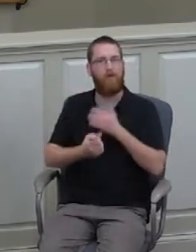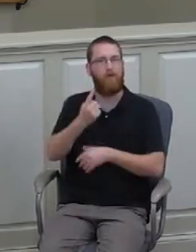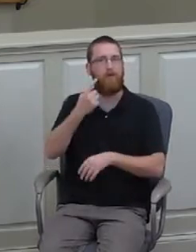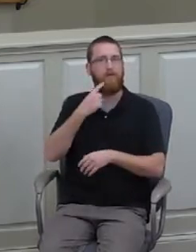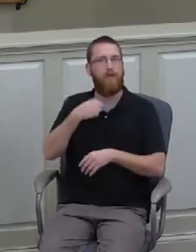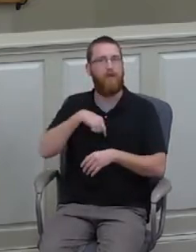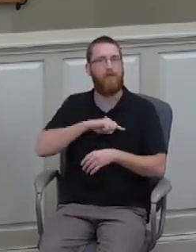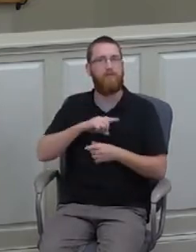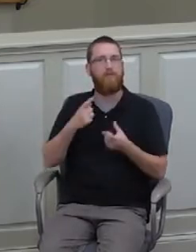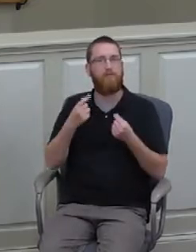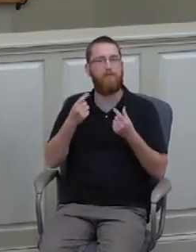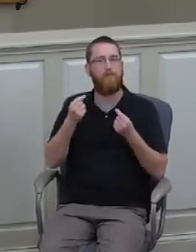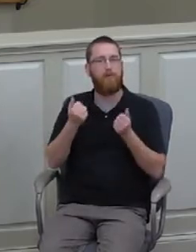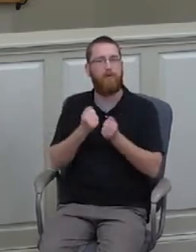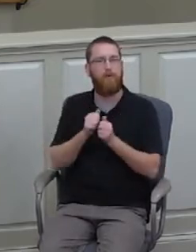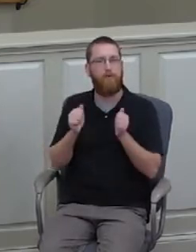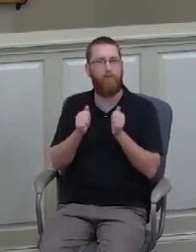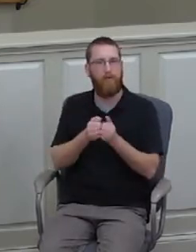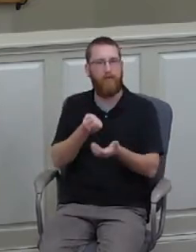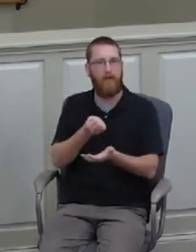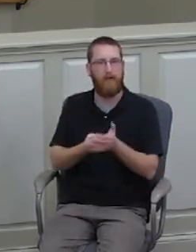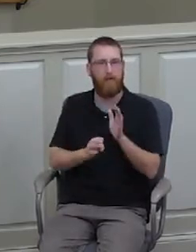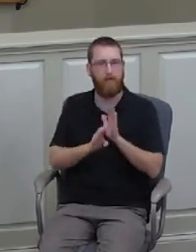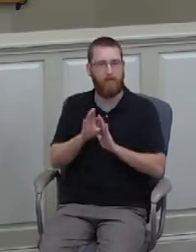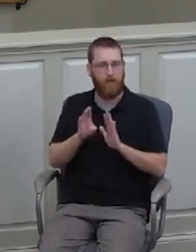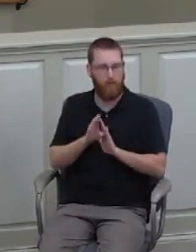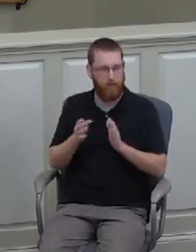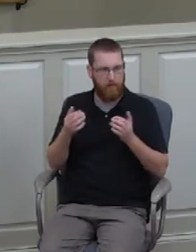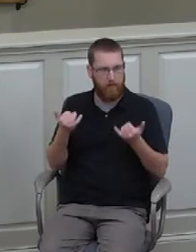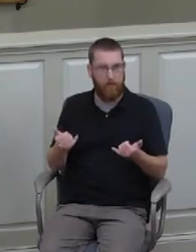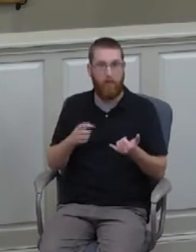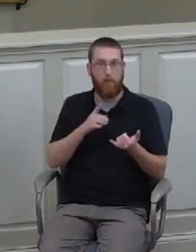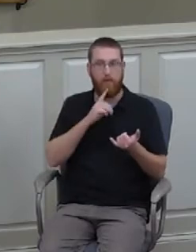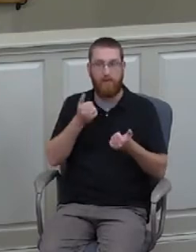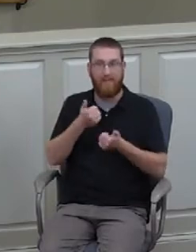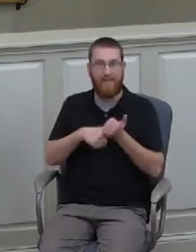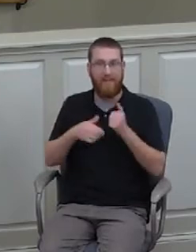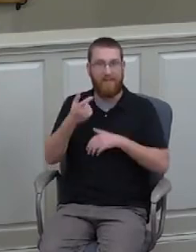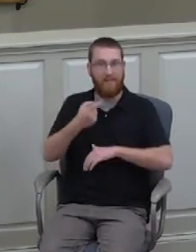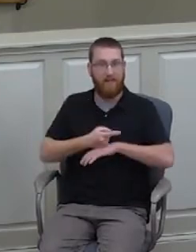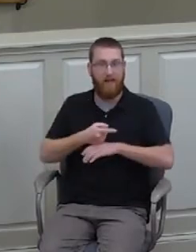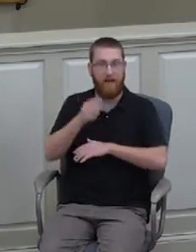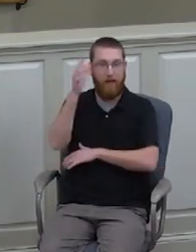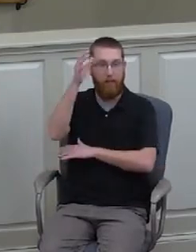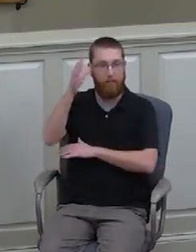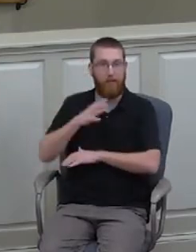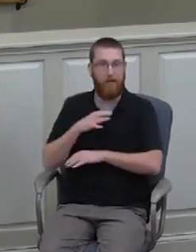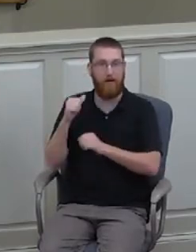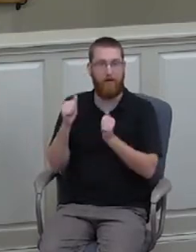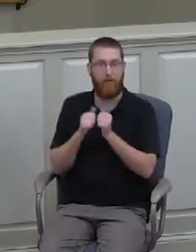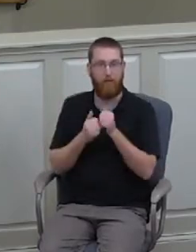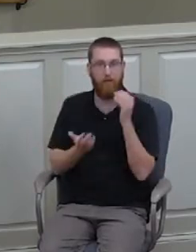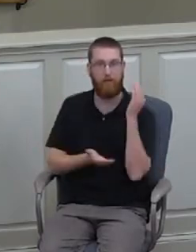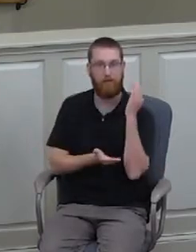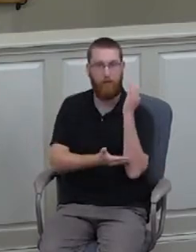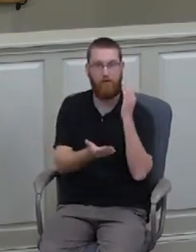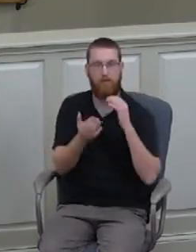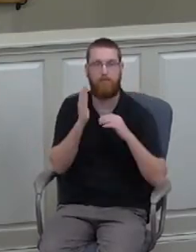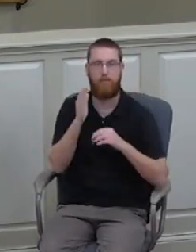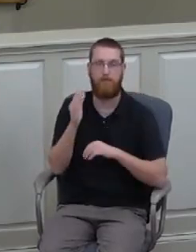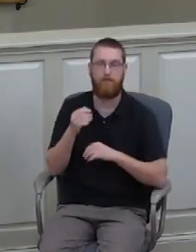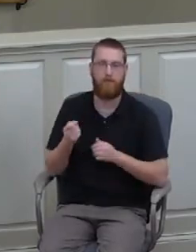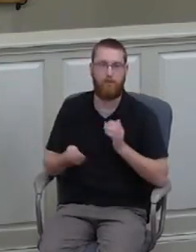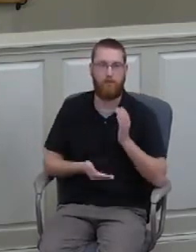do with economic development. And I'm pretty sure any day now, men with chainsaws will come downtown and cut